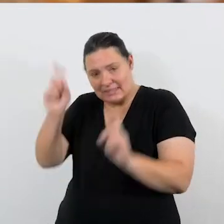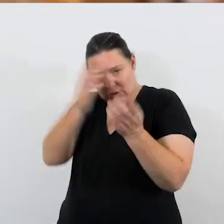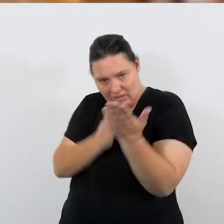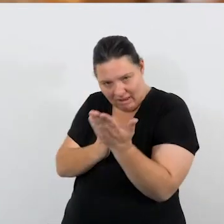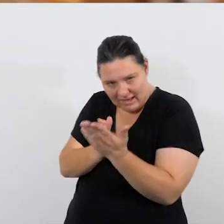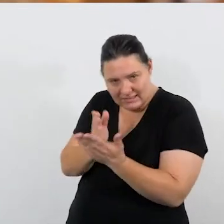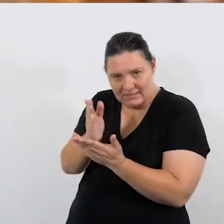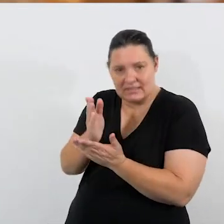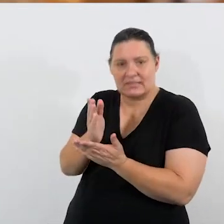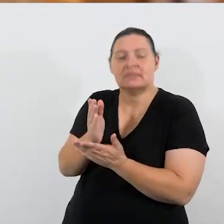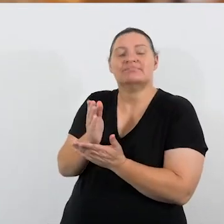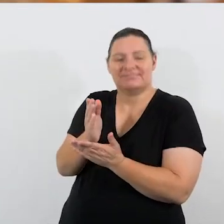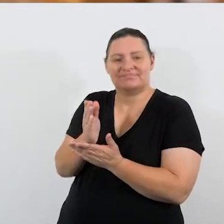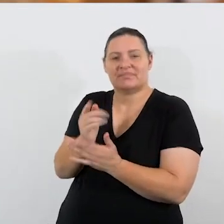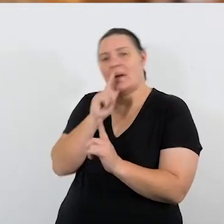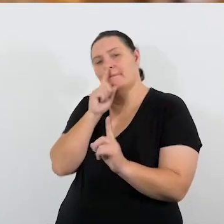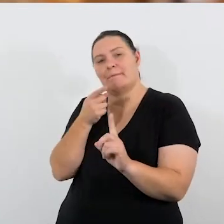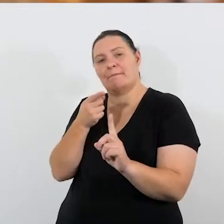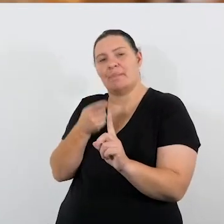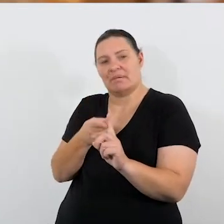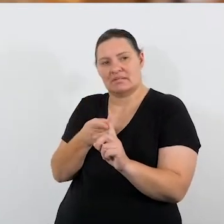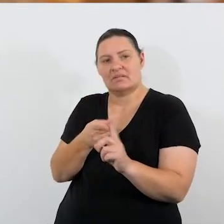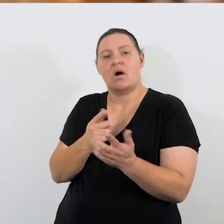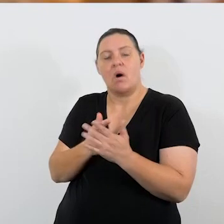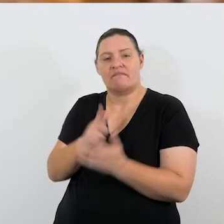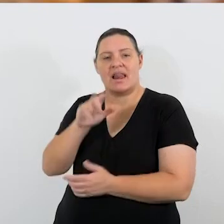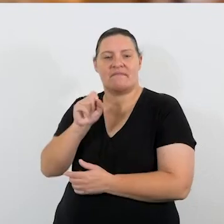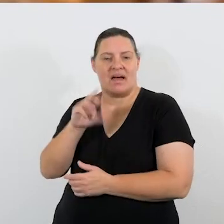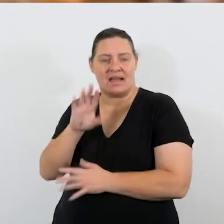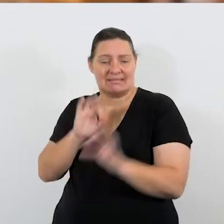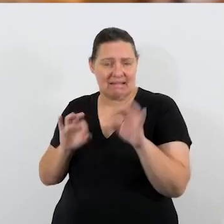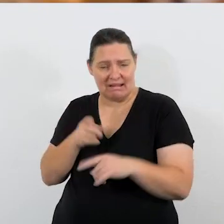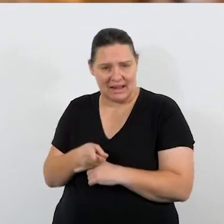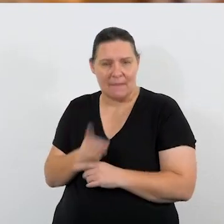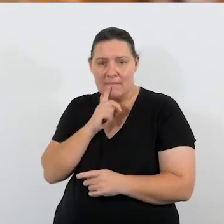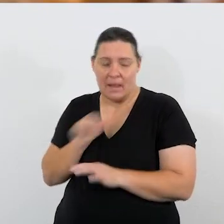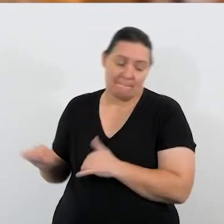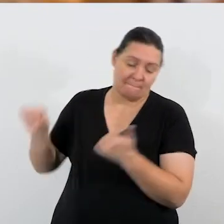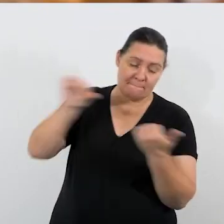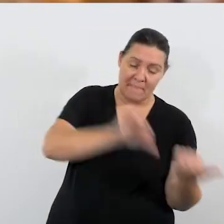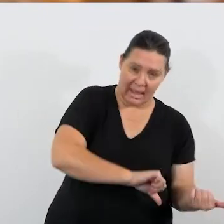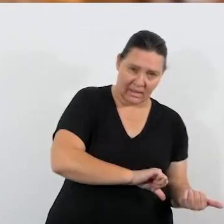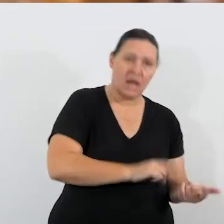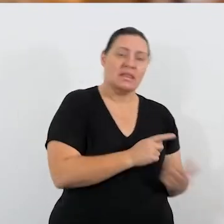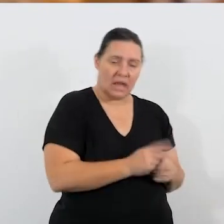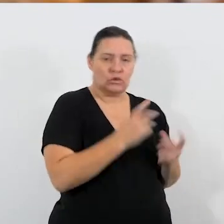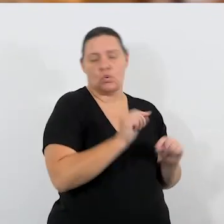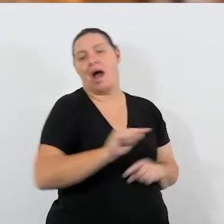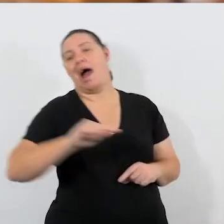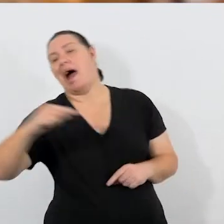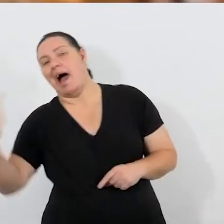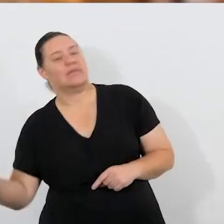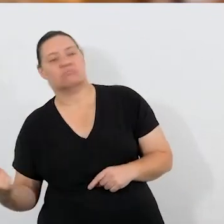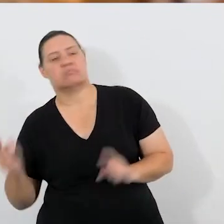been specialized to take the purpose or the function of liver cells, then they cannot then go back and start